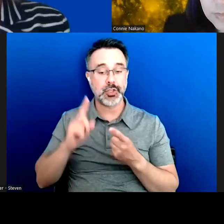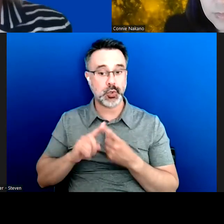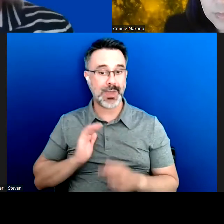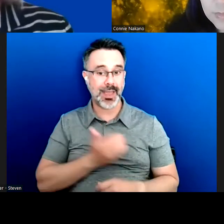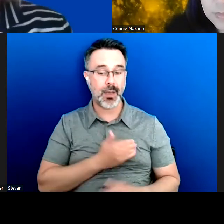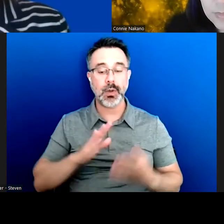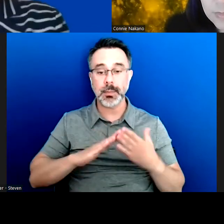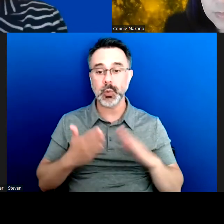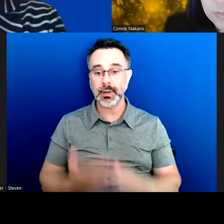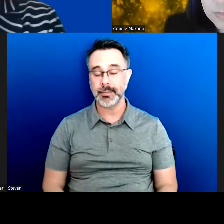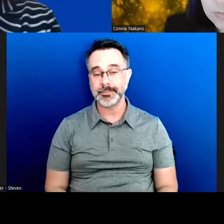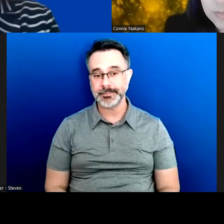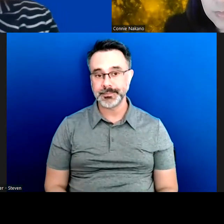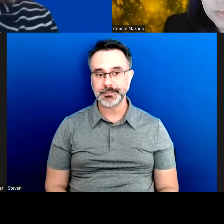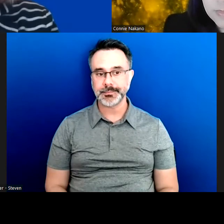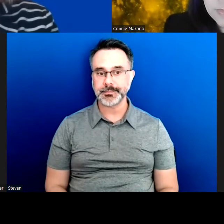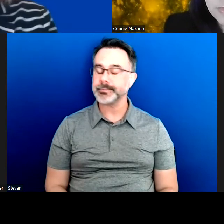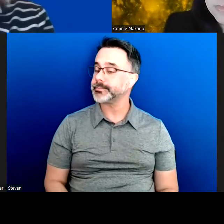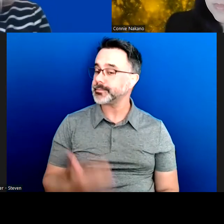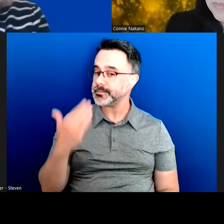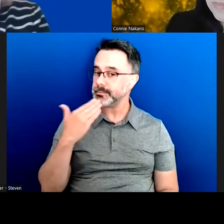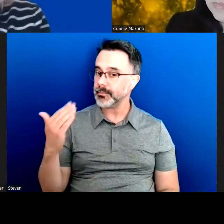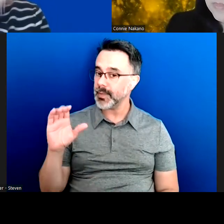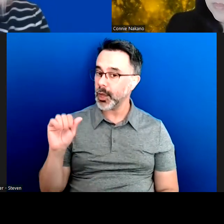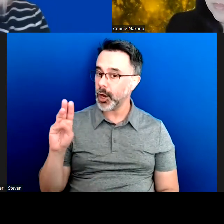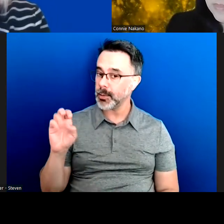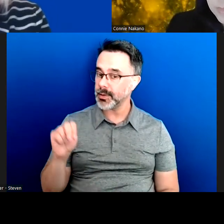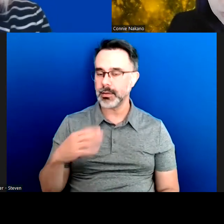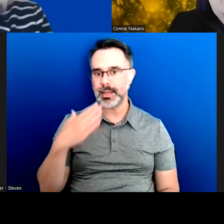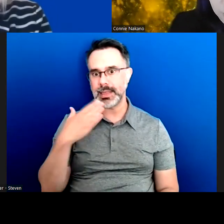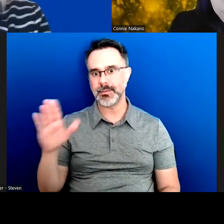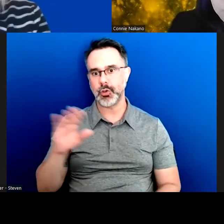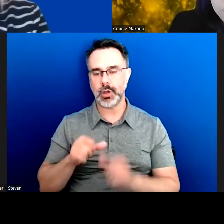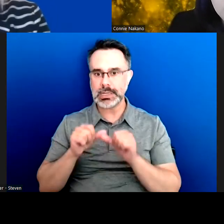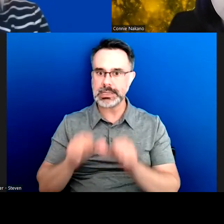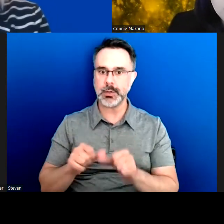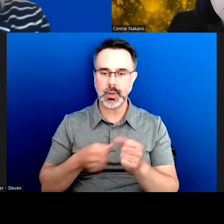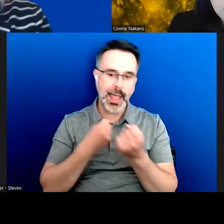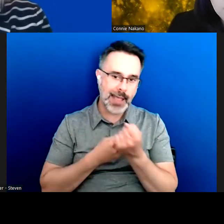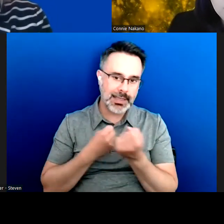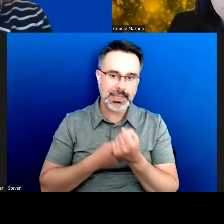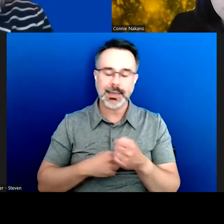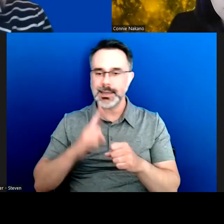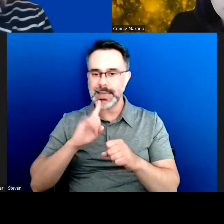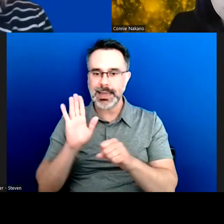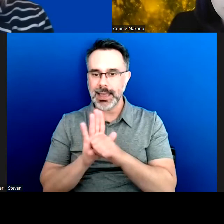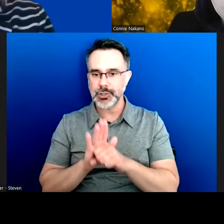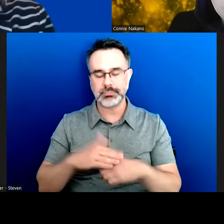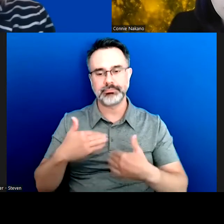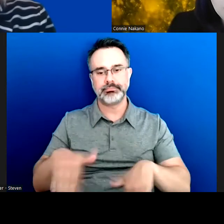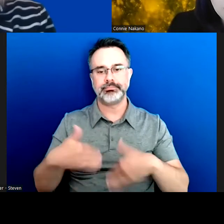Thank you so much for that comment, Carmen, and thank you for your continued advocacy and dedication. It's so